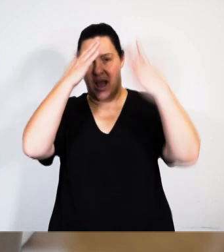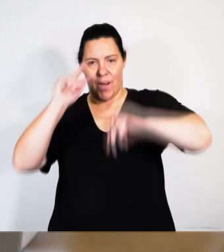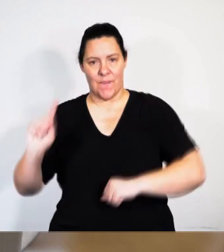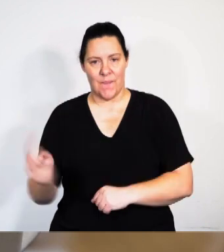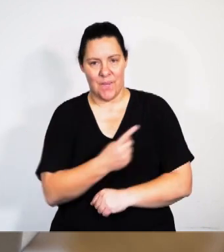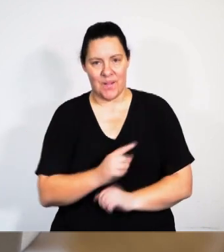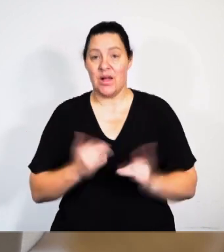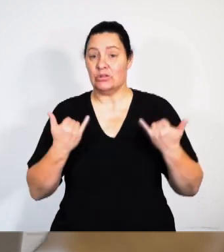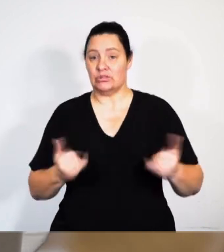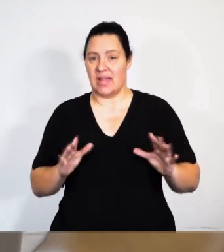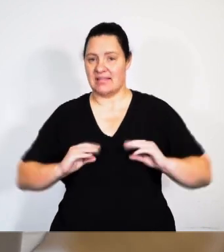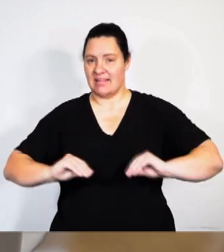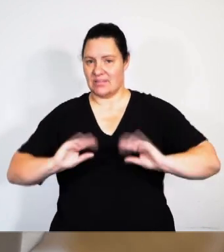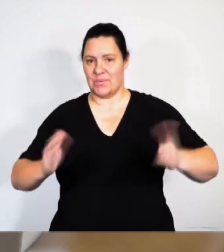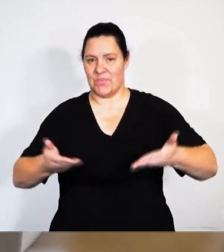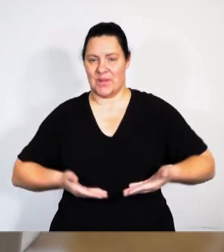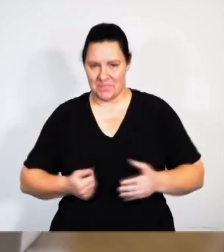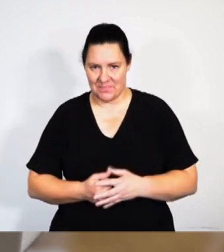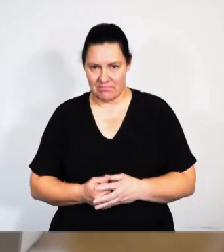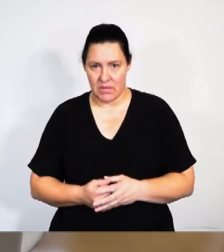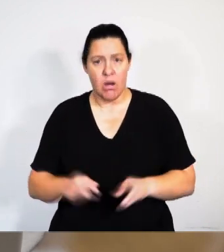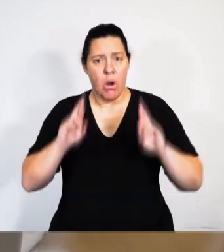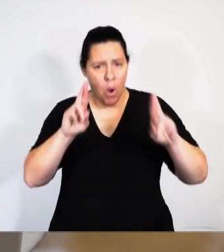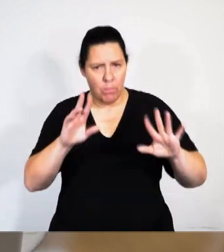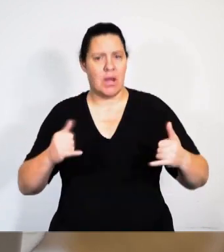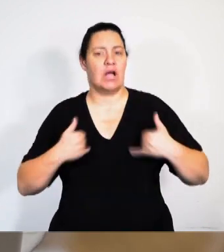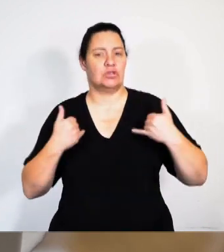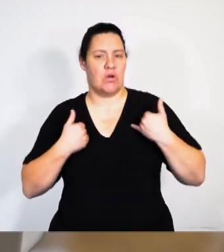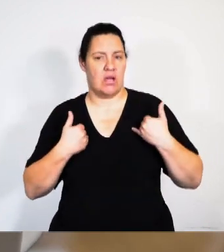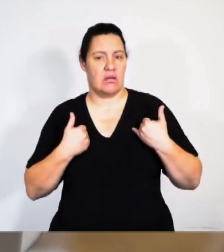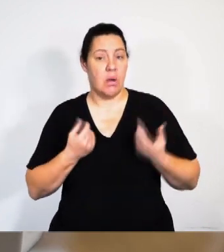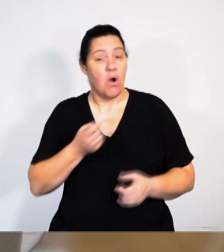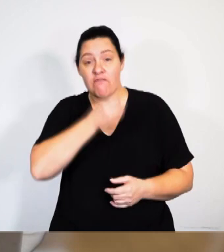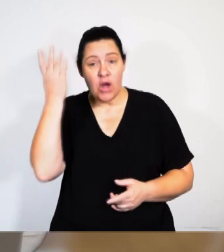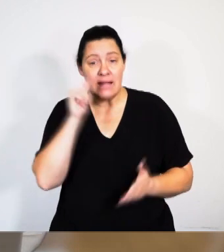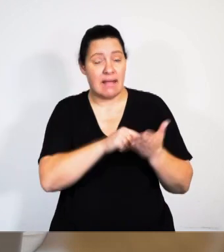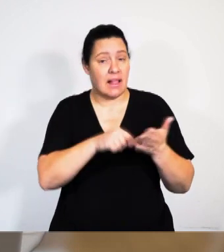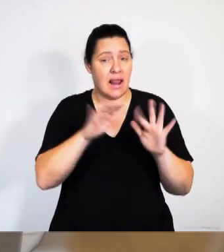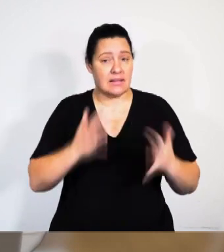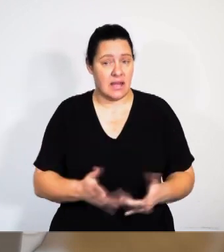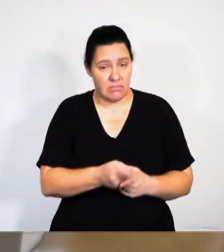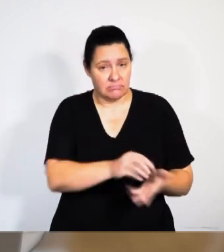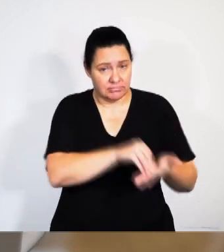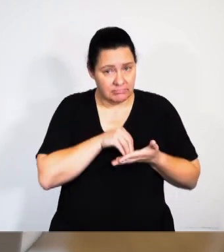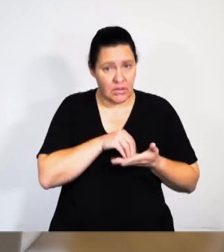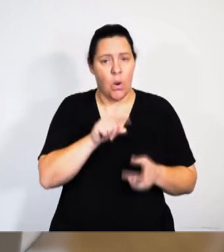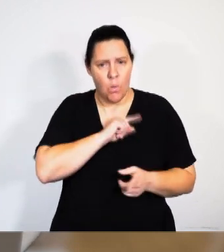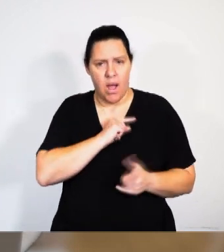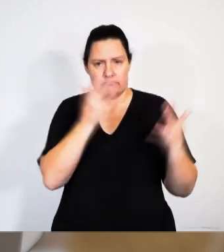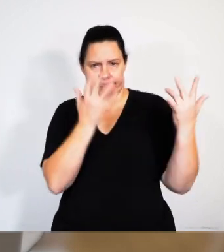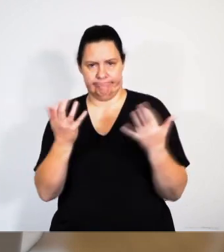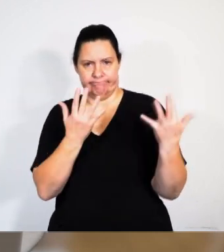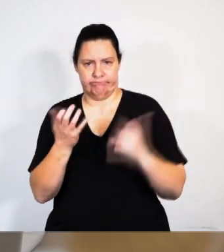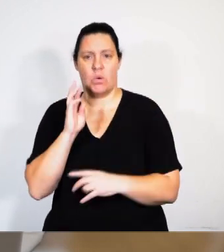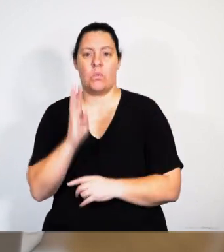Hello everyone, and welcome to today's lesson, and I hope you're going to enjoy it. Don't forget to bring along your calculators as we will be